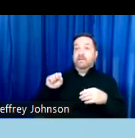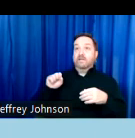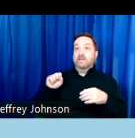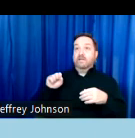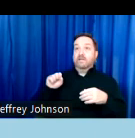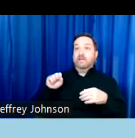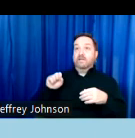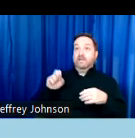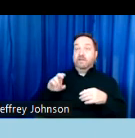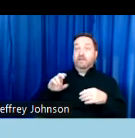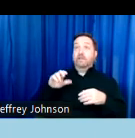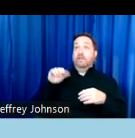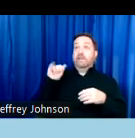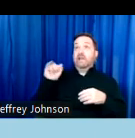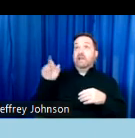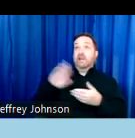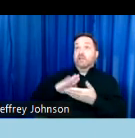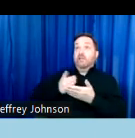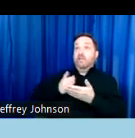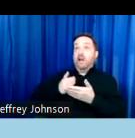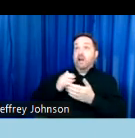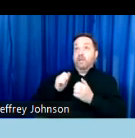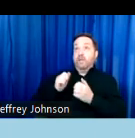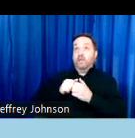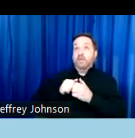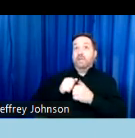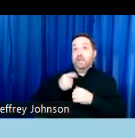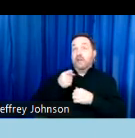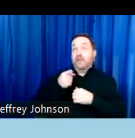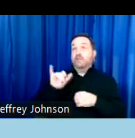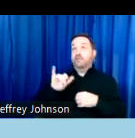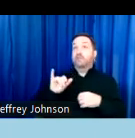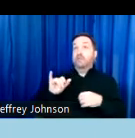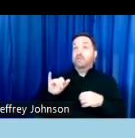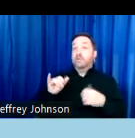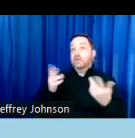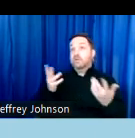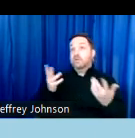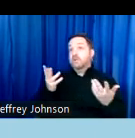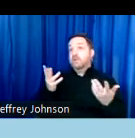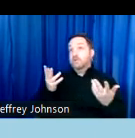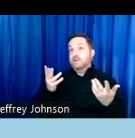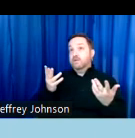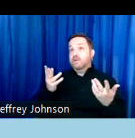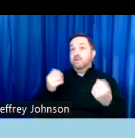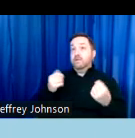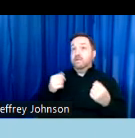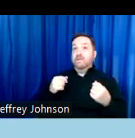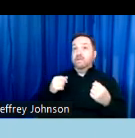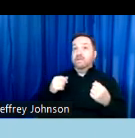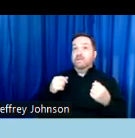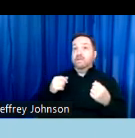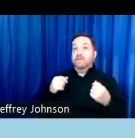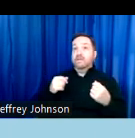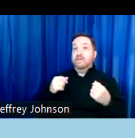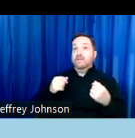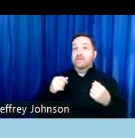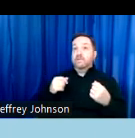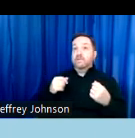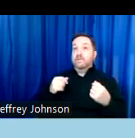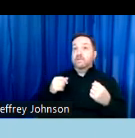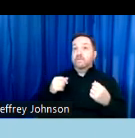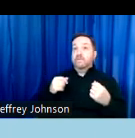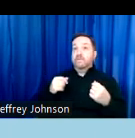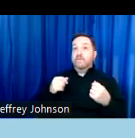you can air fry with it, and it'd be like a stationary